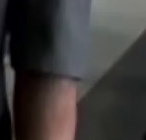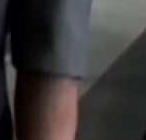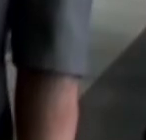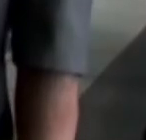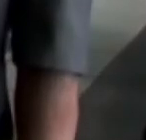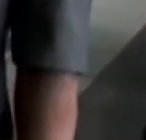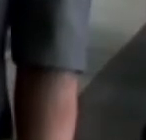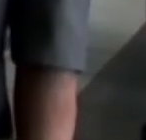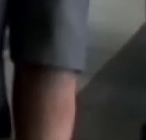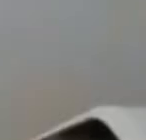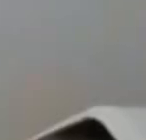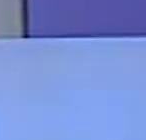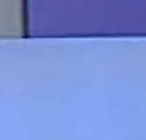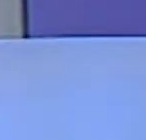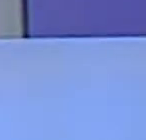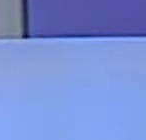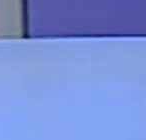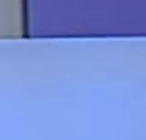Lubembe for Ebru TV.